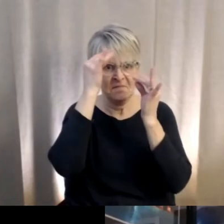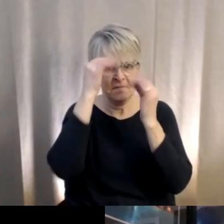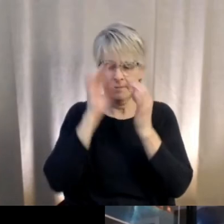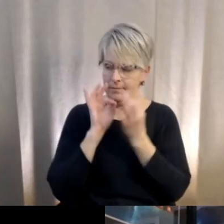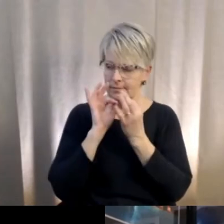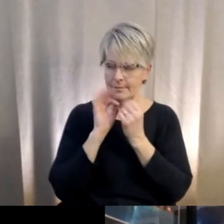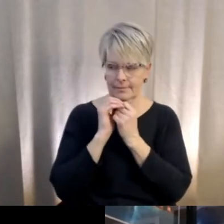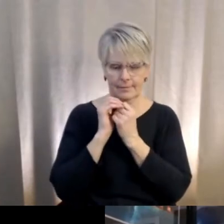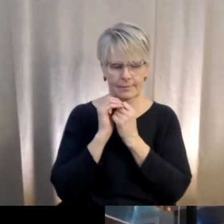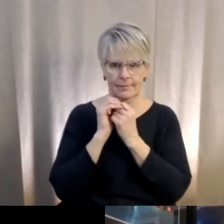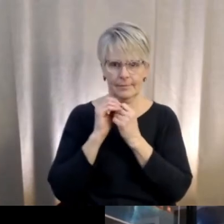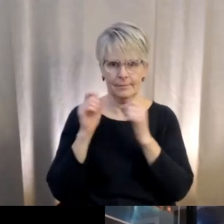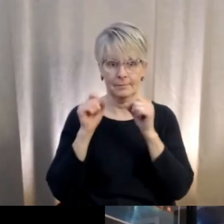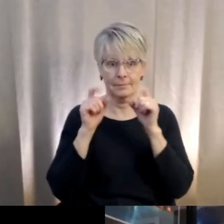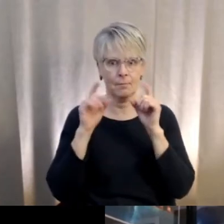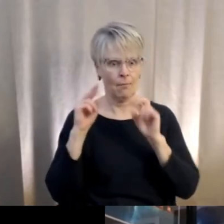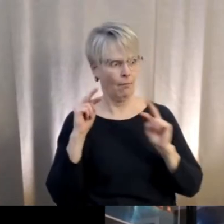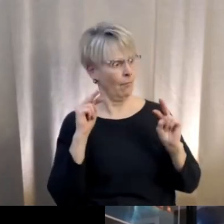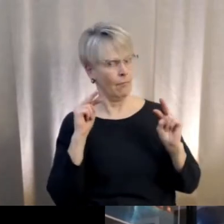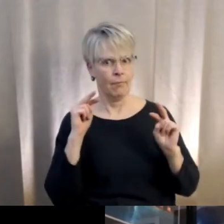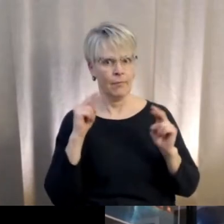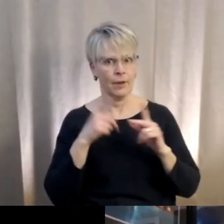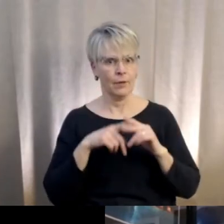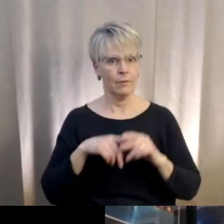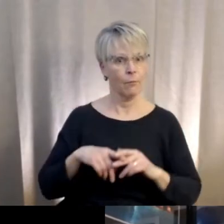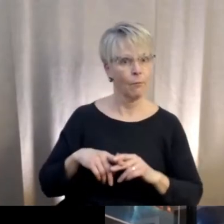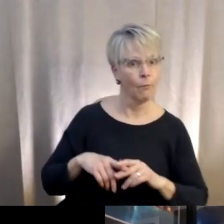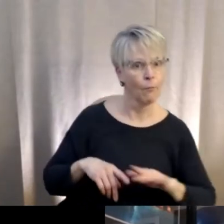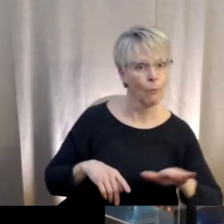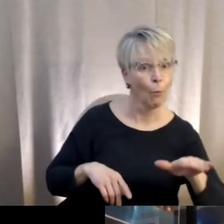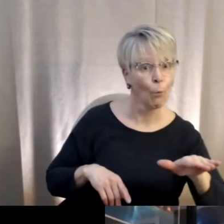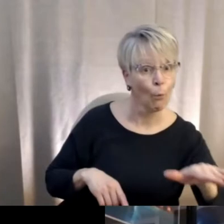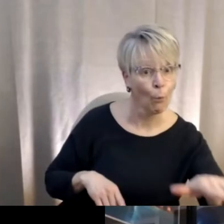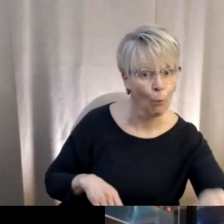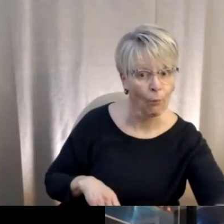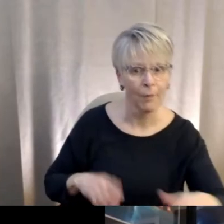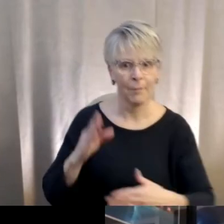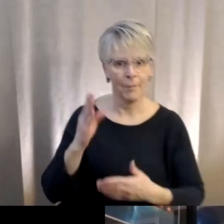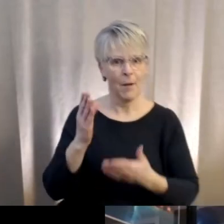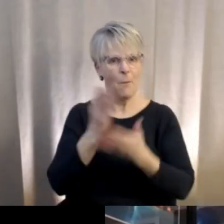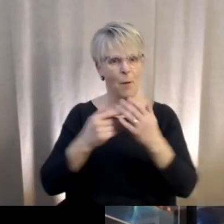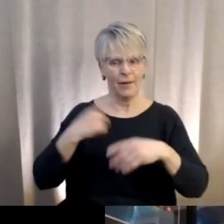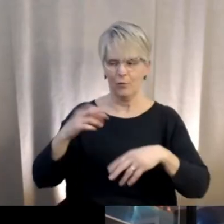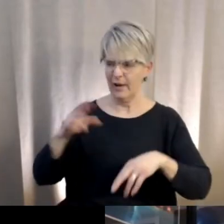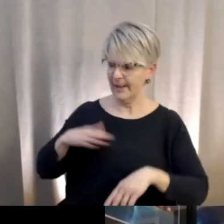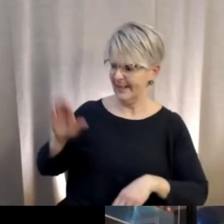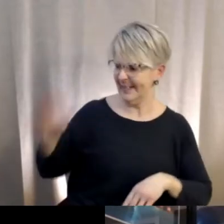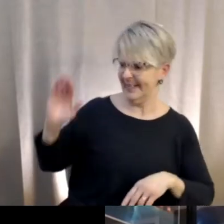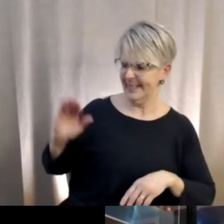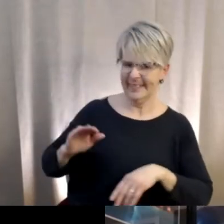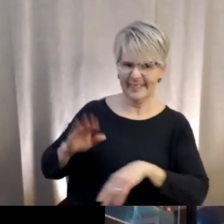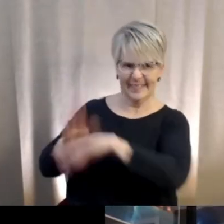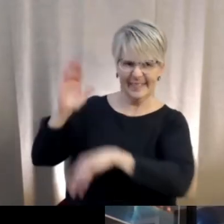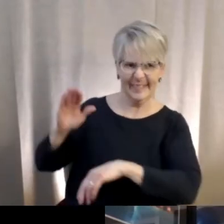and stewing, and their eyes get a little bit bigger, and then they start like leaning in to touch the dog. And then part of me wants to go like that. I haven't,